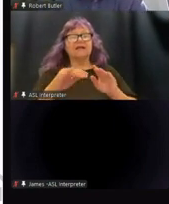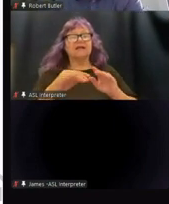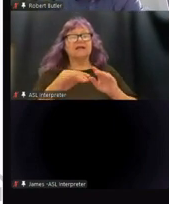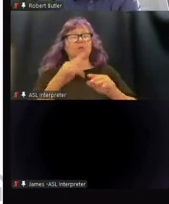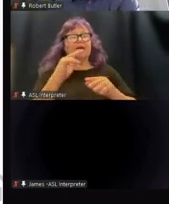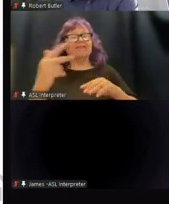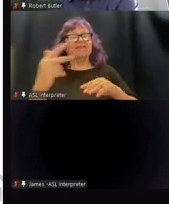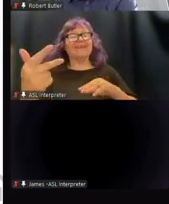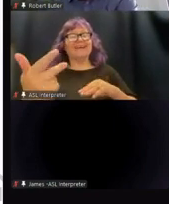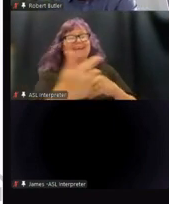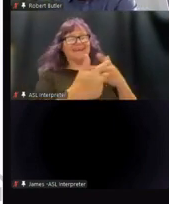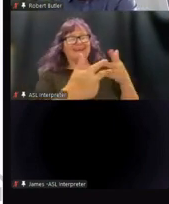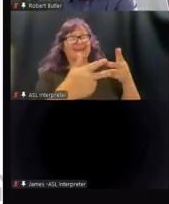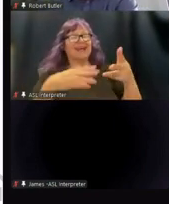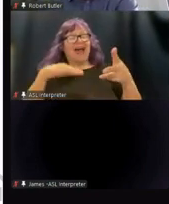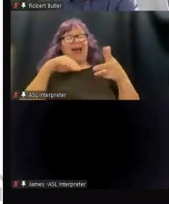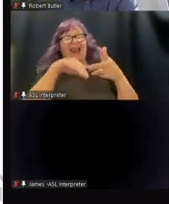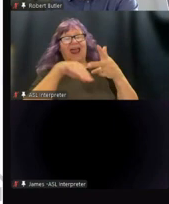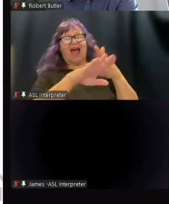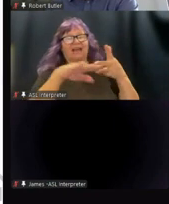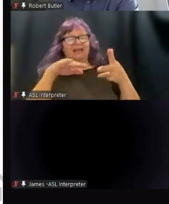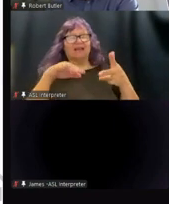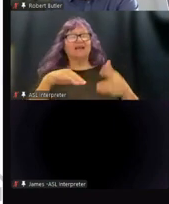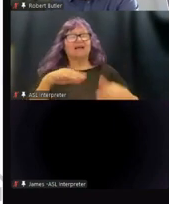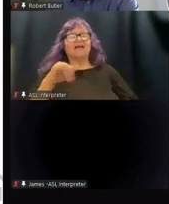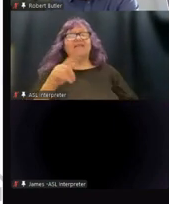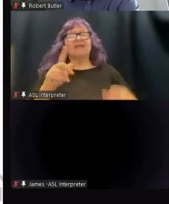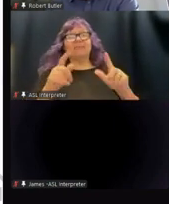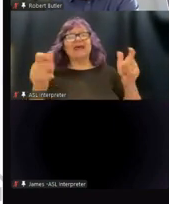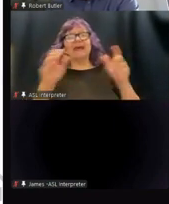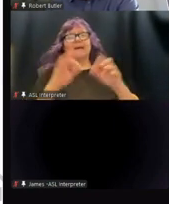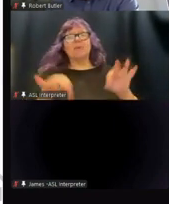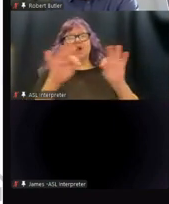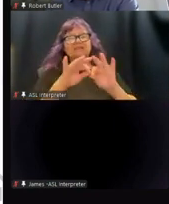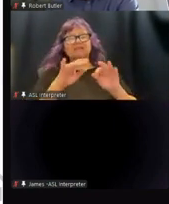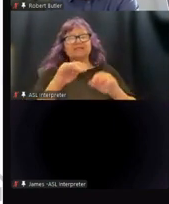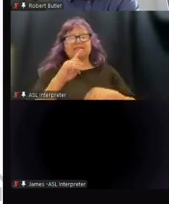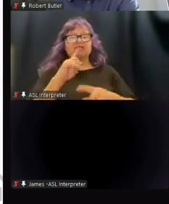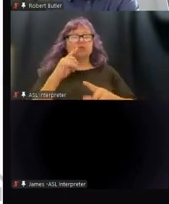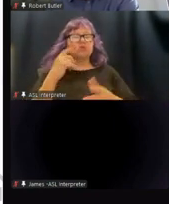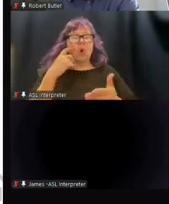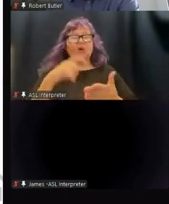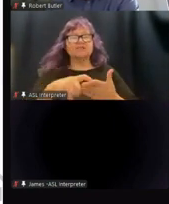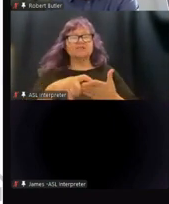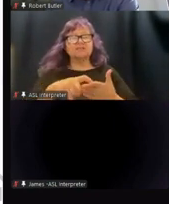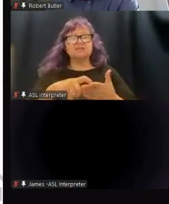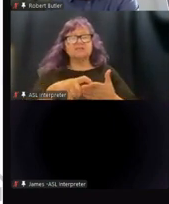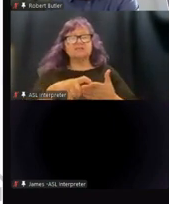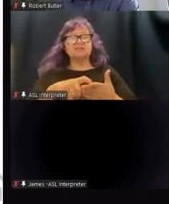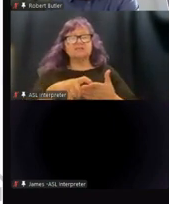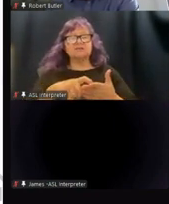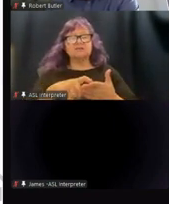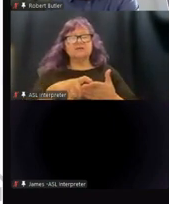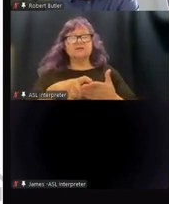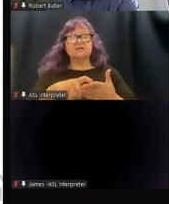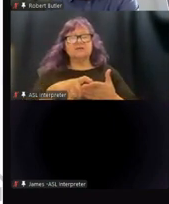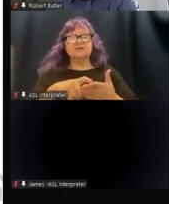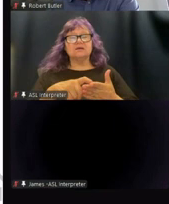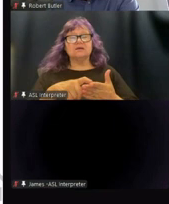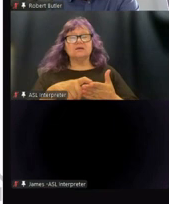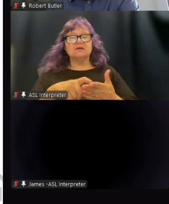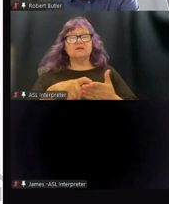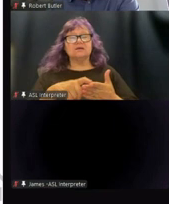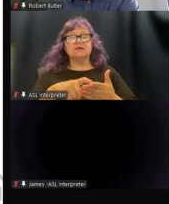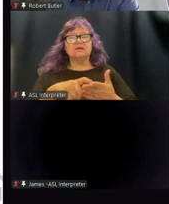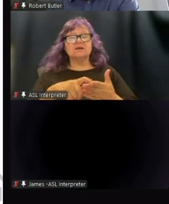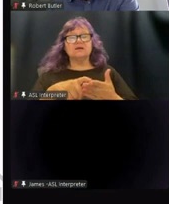with. The big important piece to note about short full highs is that